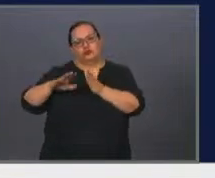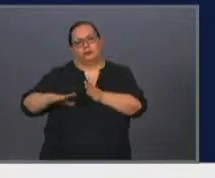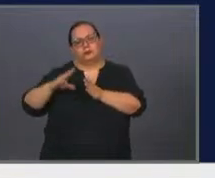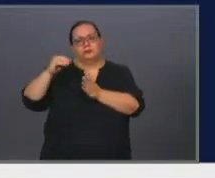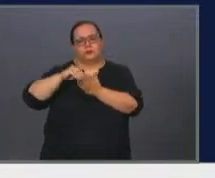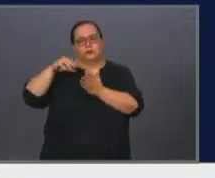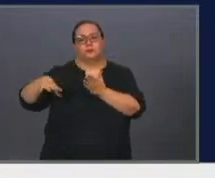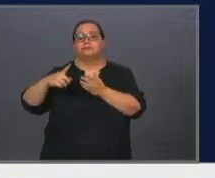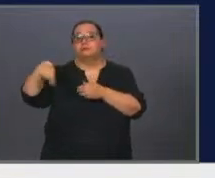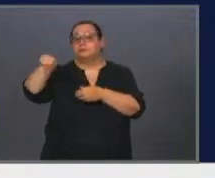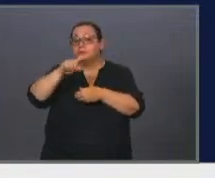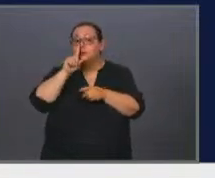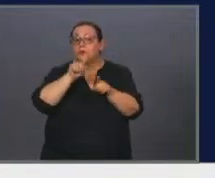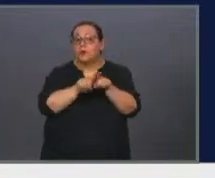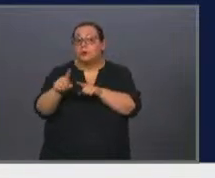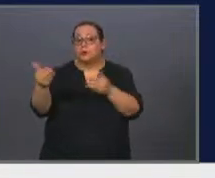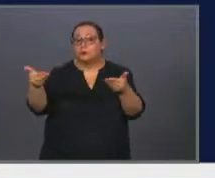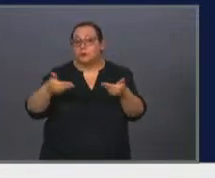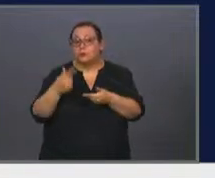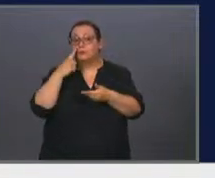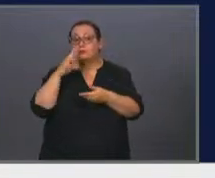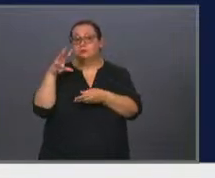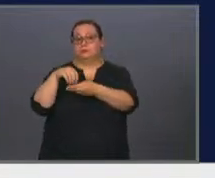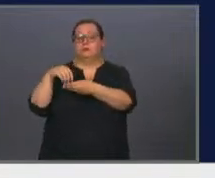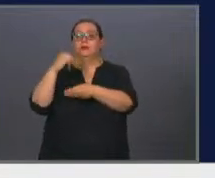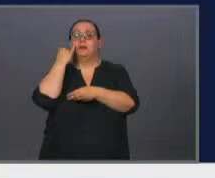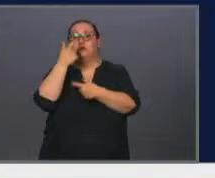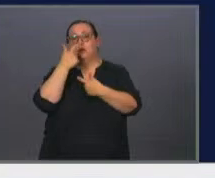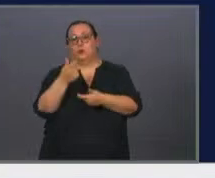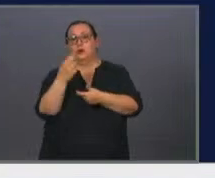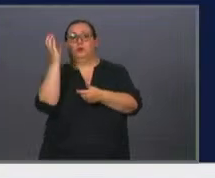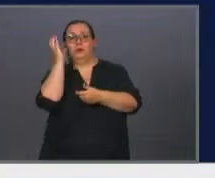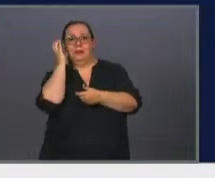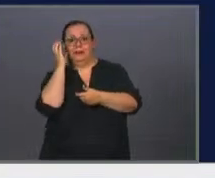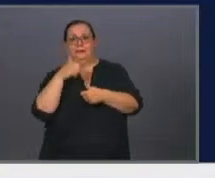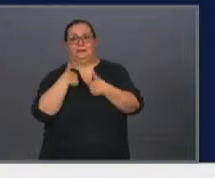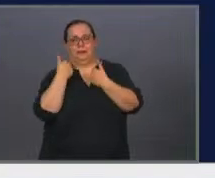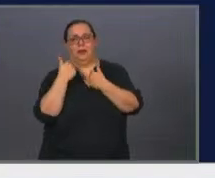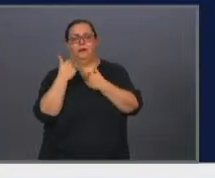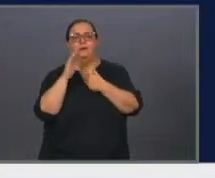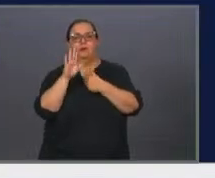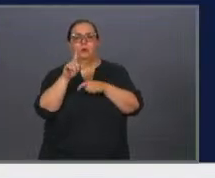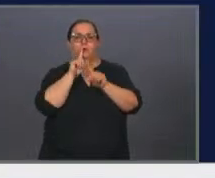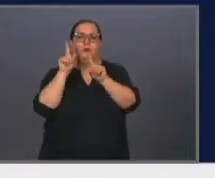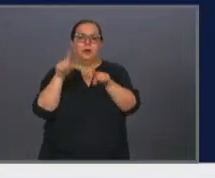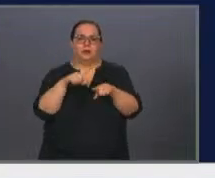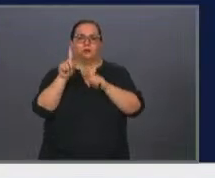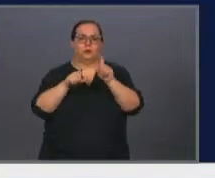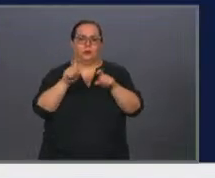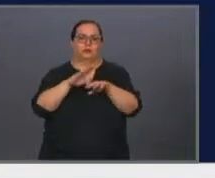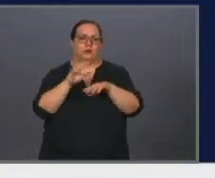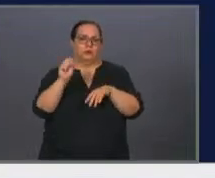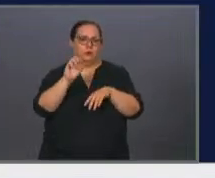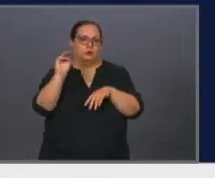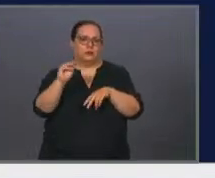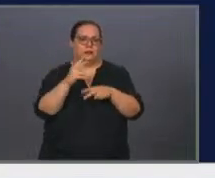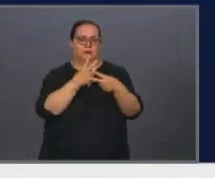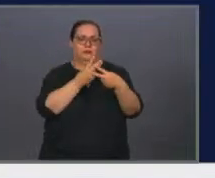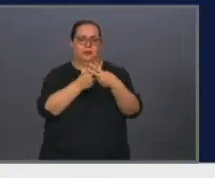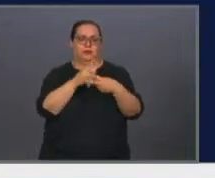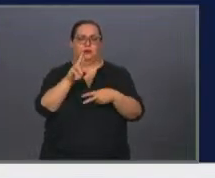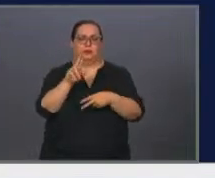welcome to participate. If you're watching or listening live, send your reactions and questions on social media to the